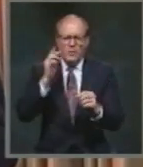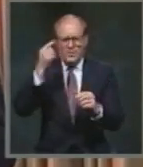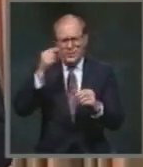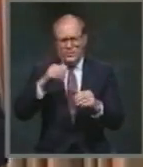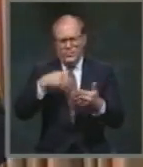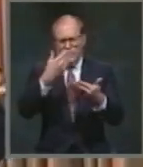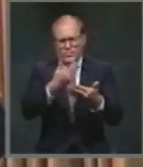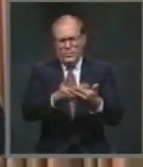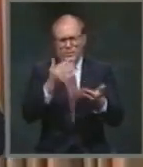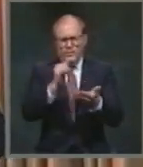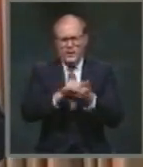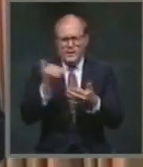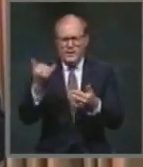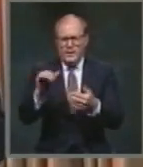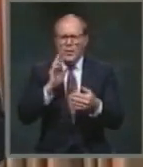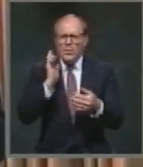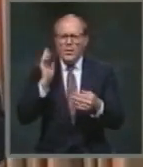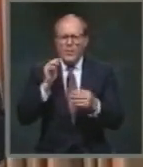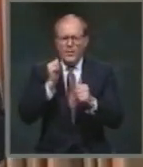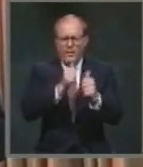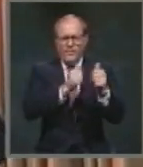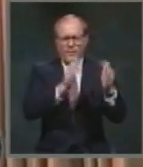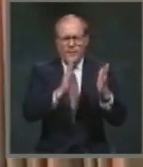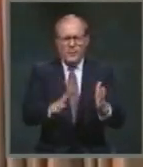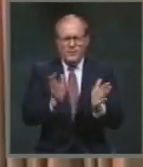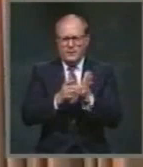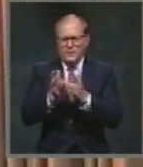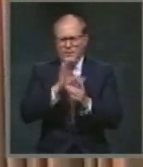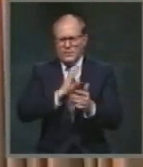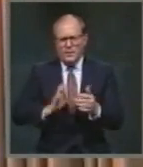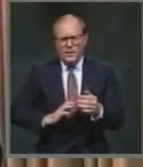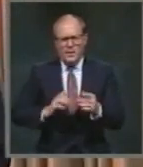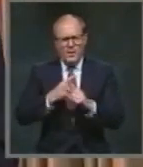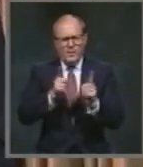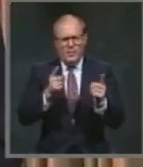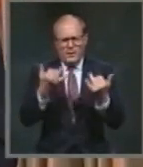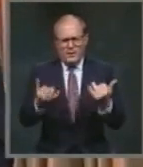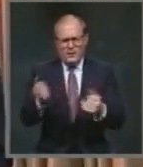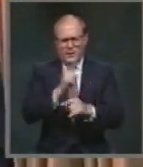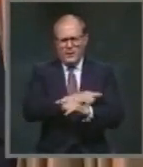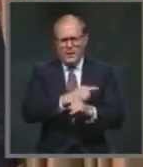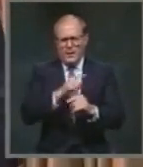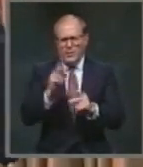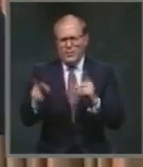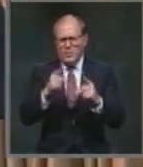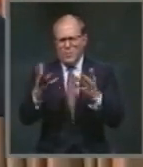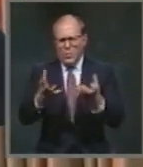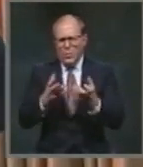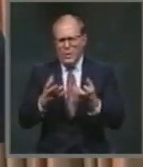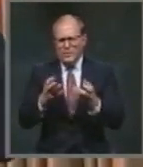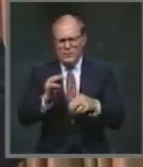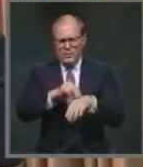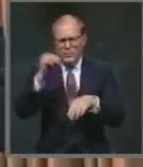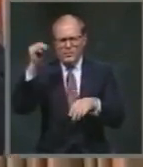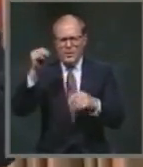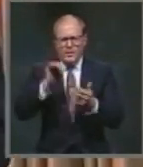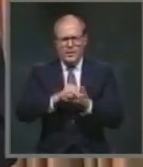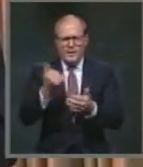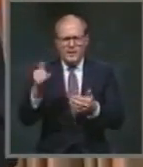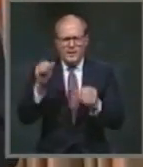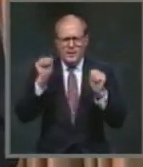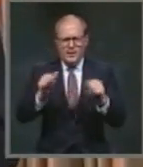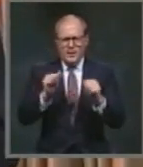Holy Spirit, Mark 16 and 20. But some people want a modern miracle, something they can see with their